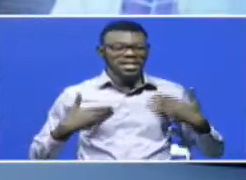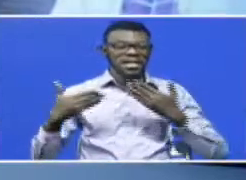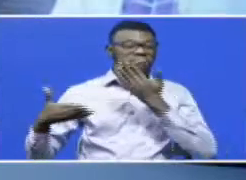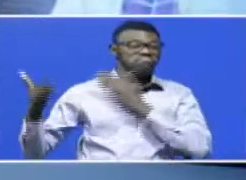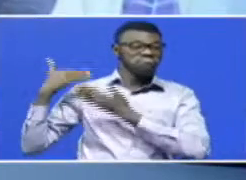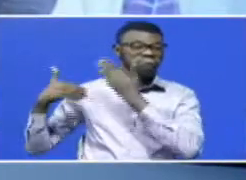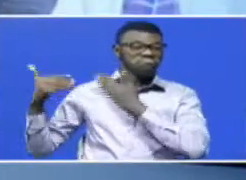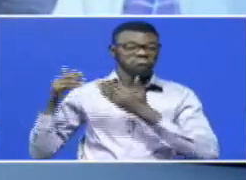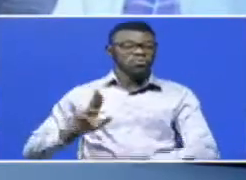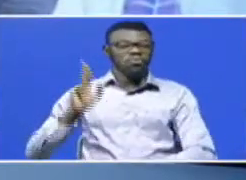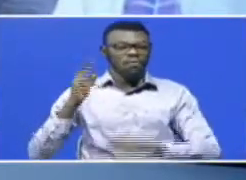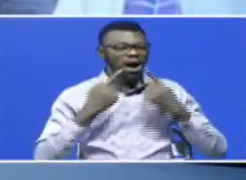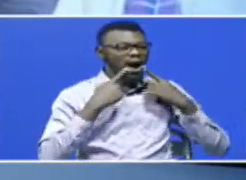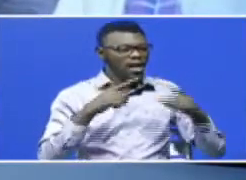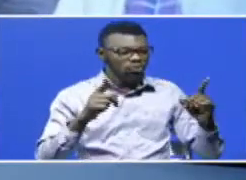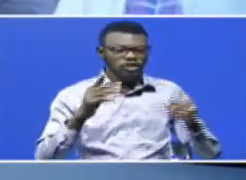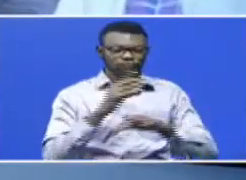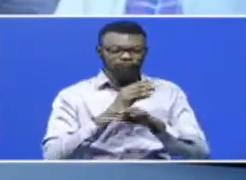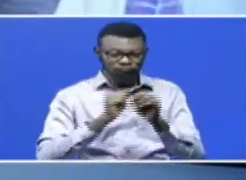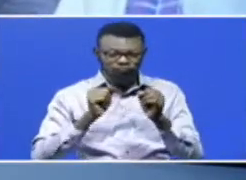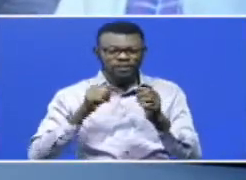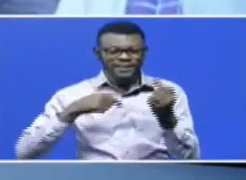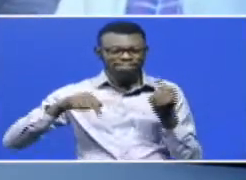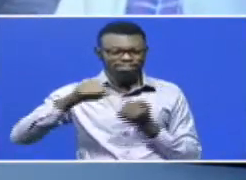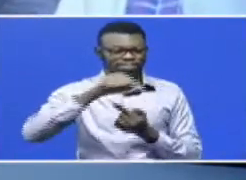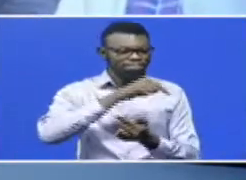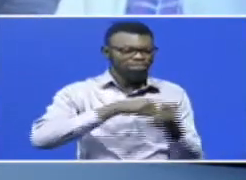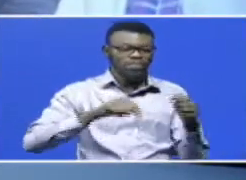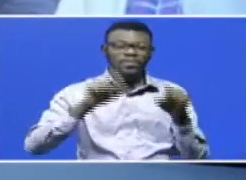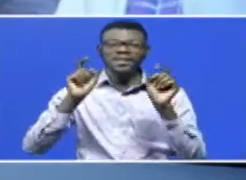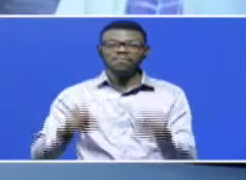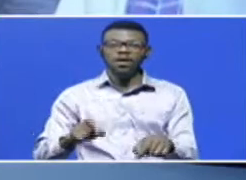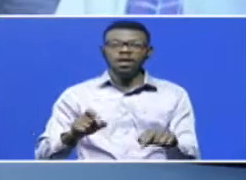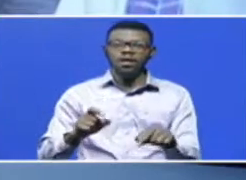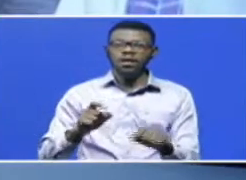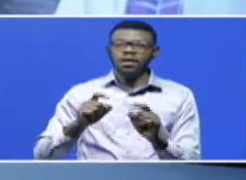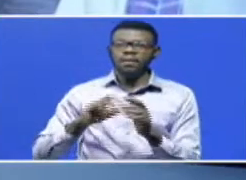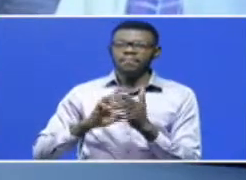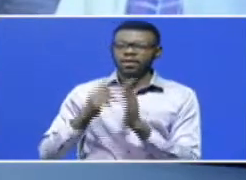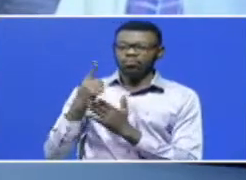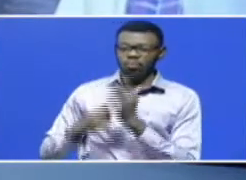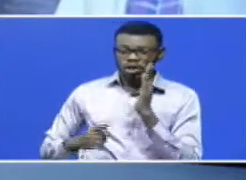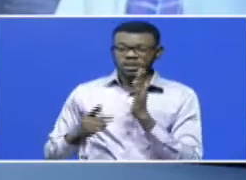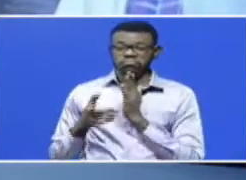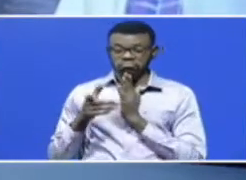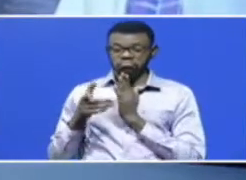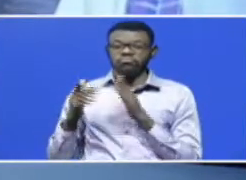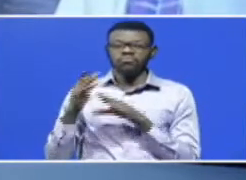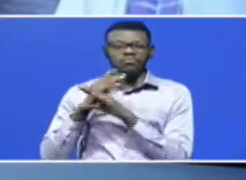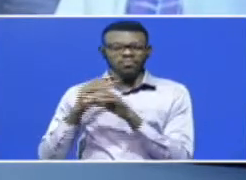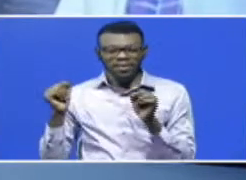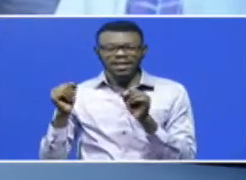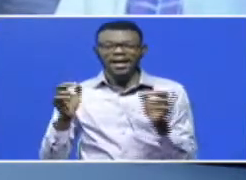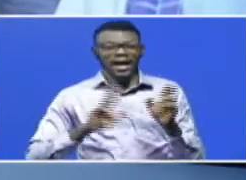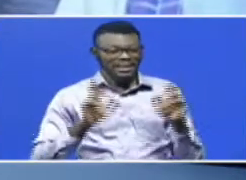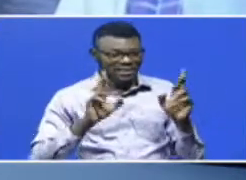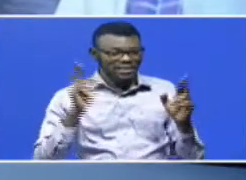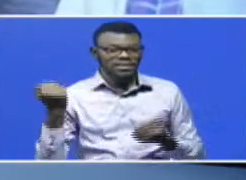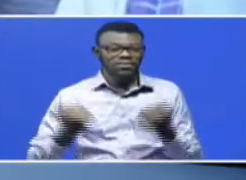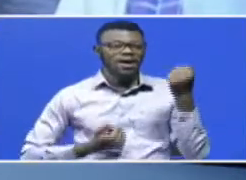statement on rotational presidency, viewing it as a clear indication that the president is willing to support a presidential candidate from